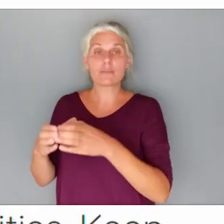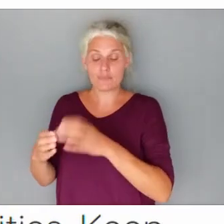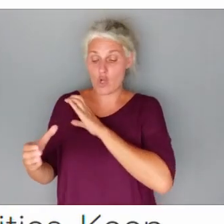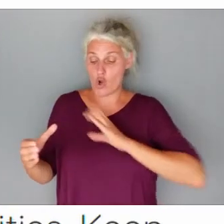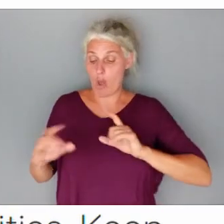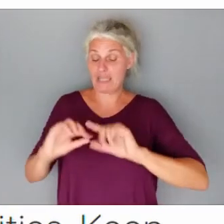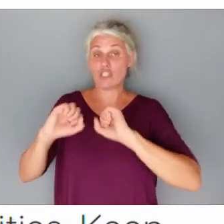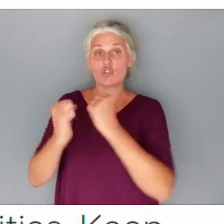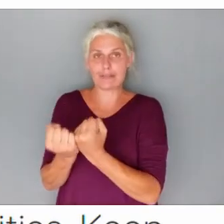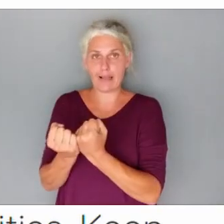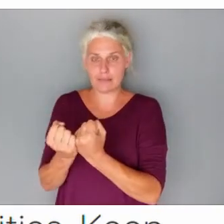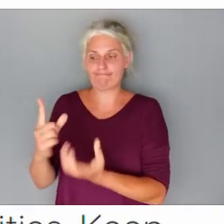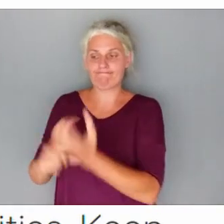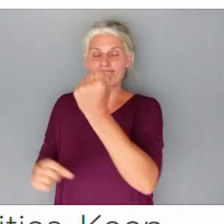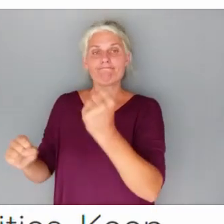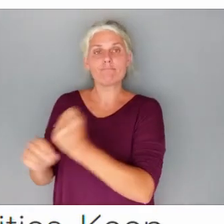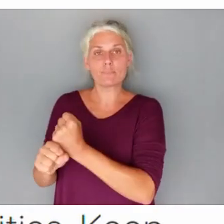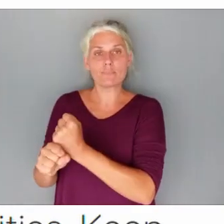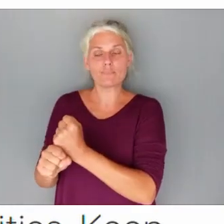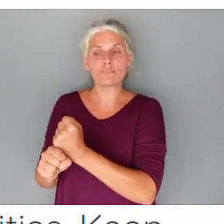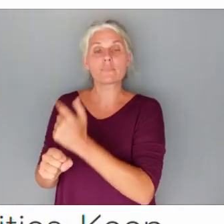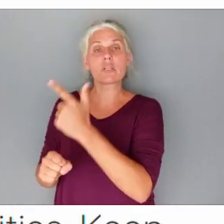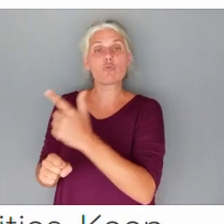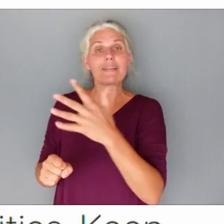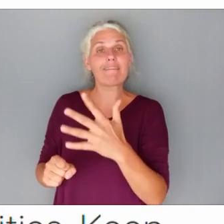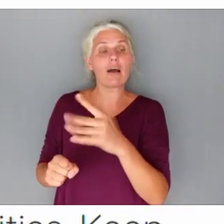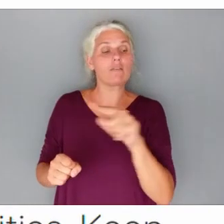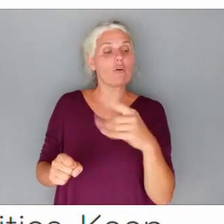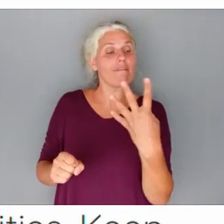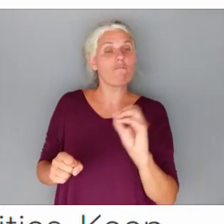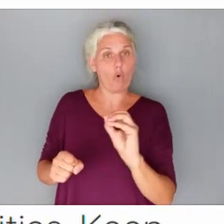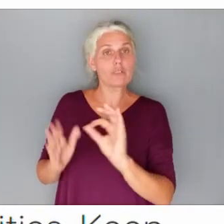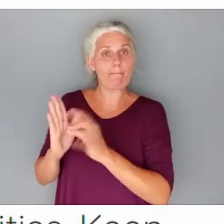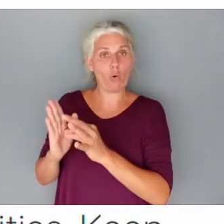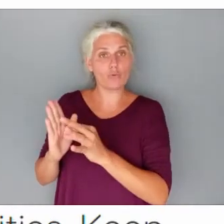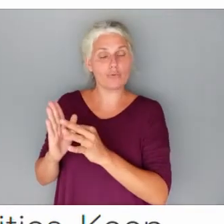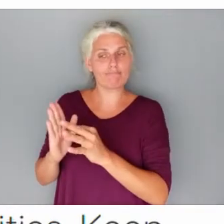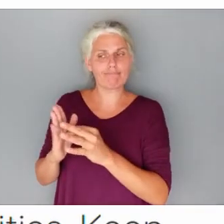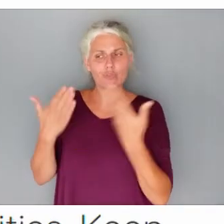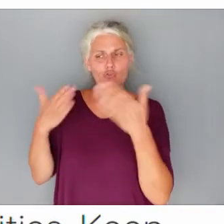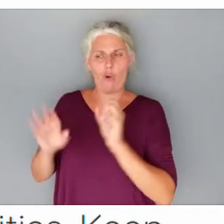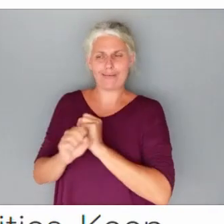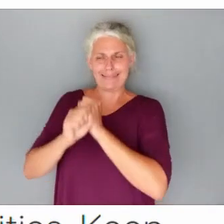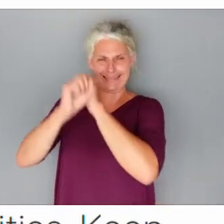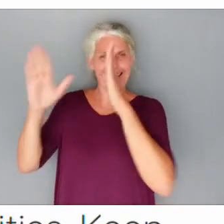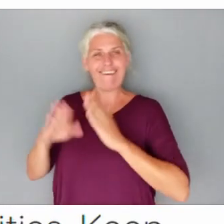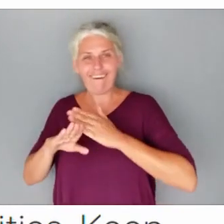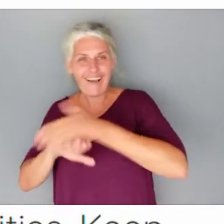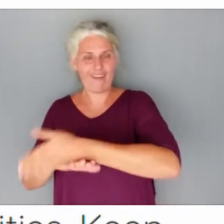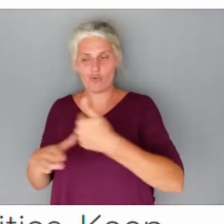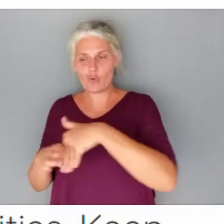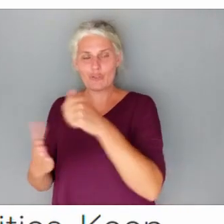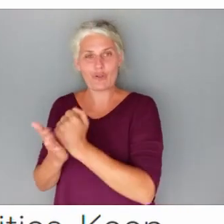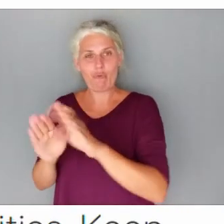efforts to be inclusive to students with disabilities. They will be given a virtual badge that they can use to highlight their club or society's efforts to